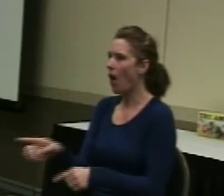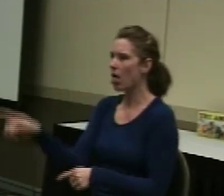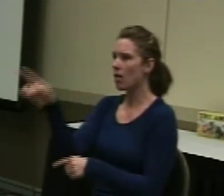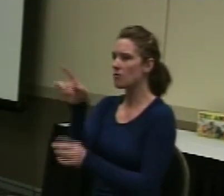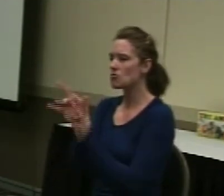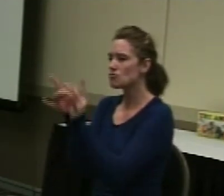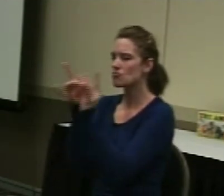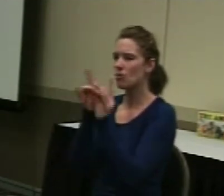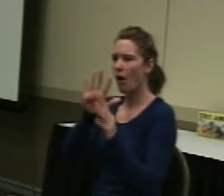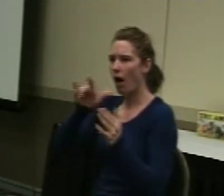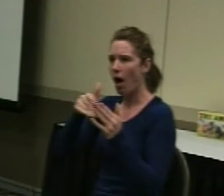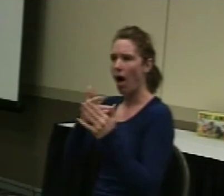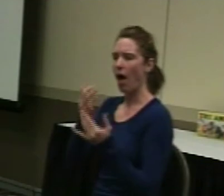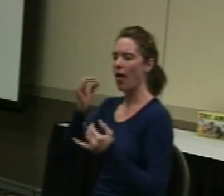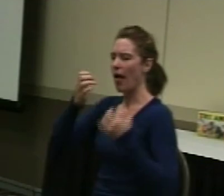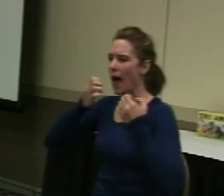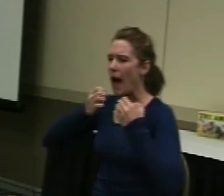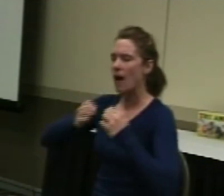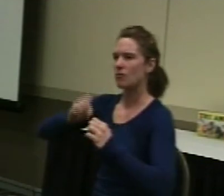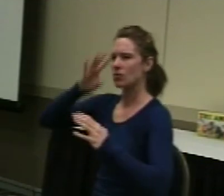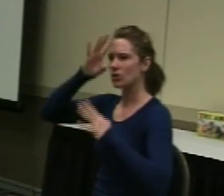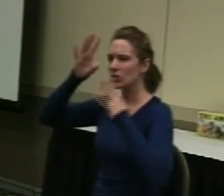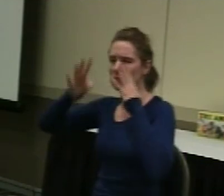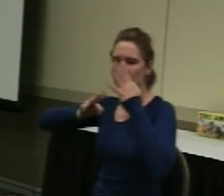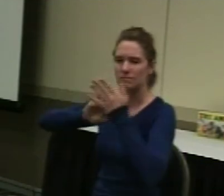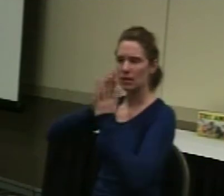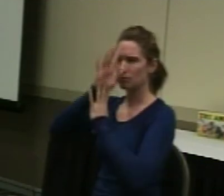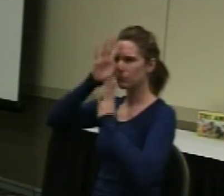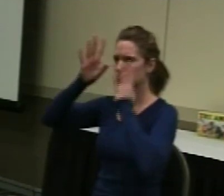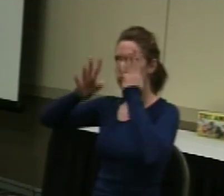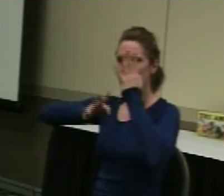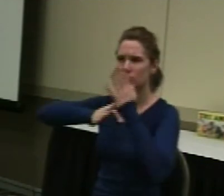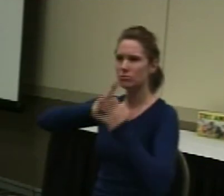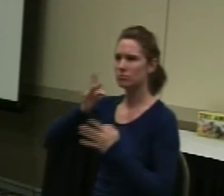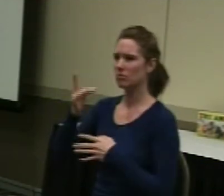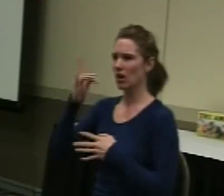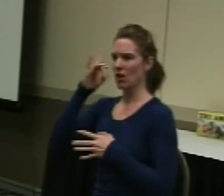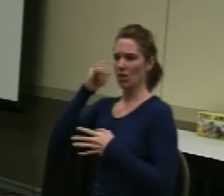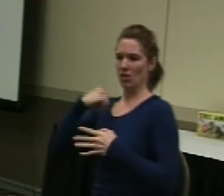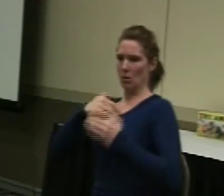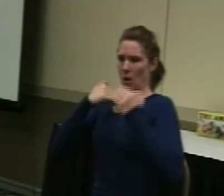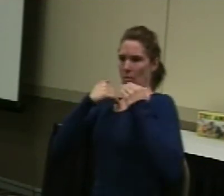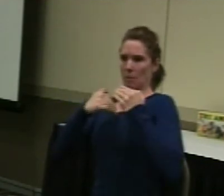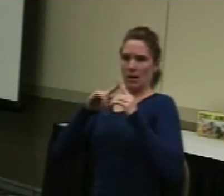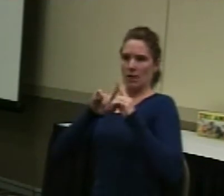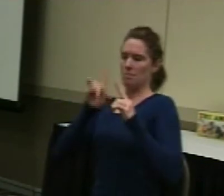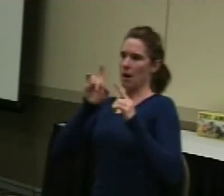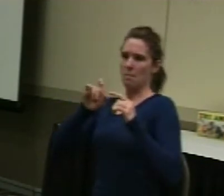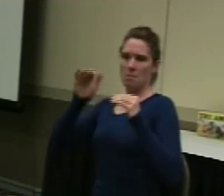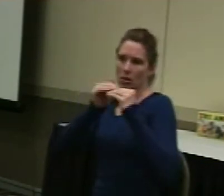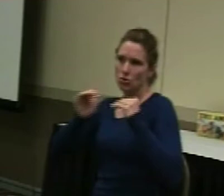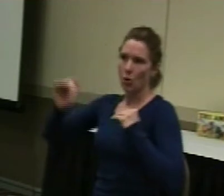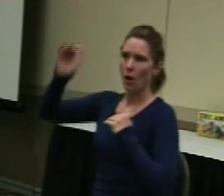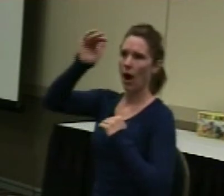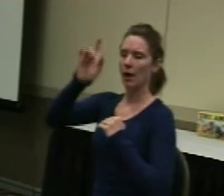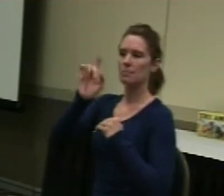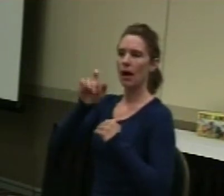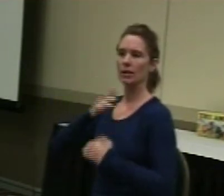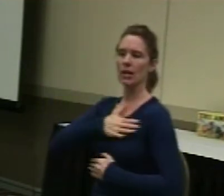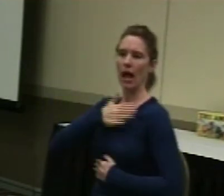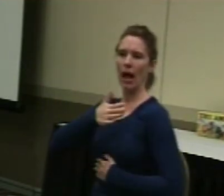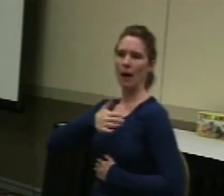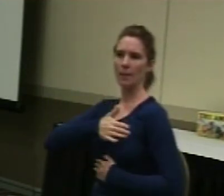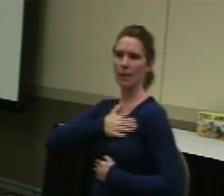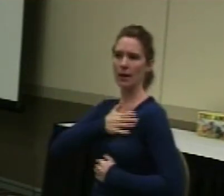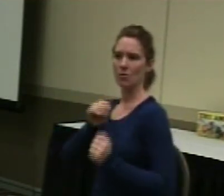imaginable effort, sometimes stretching us way beyond what we think we can ever deal with. But happily, with